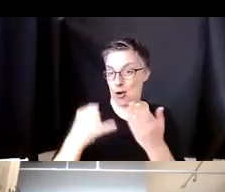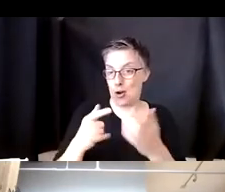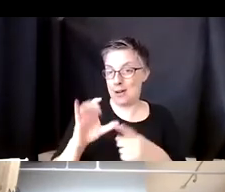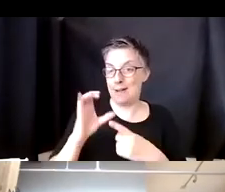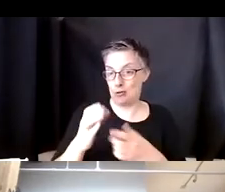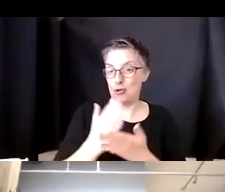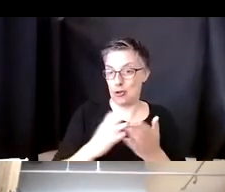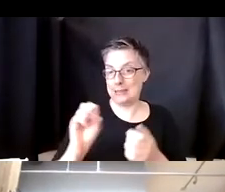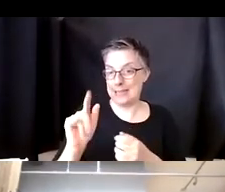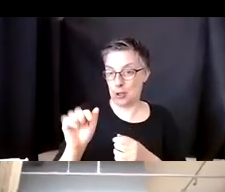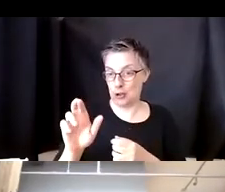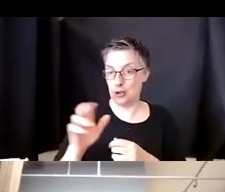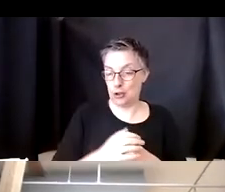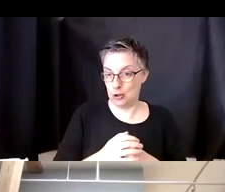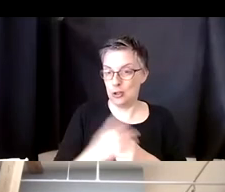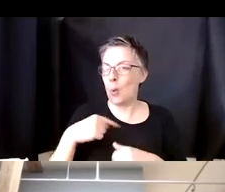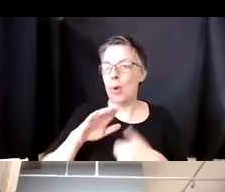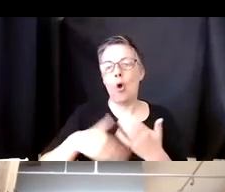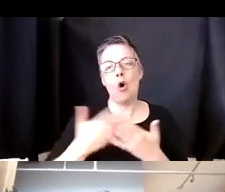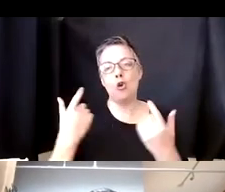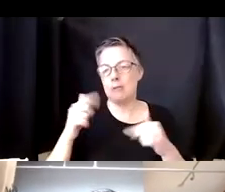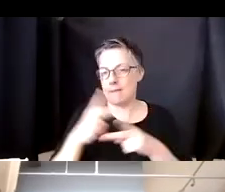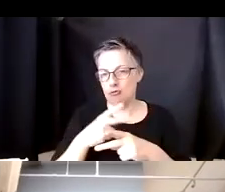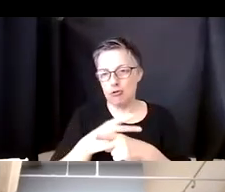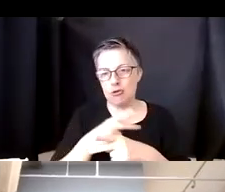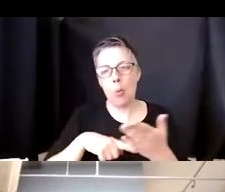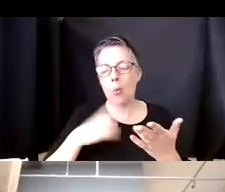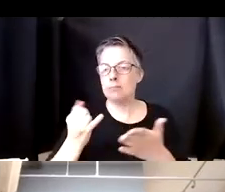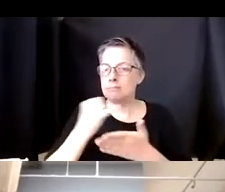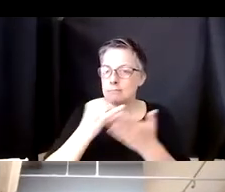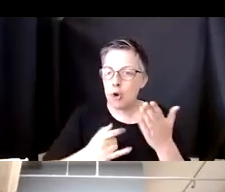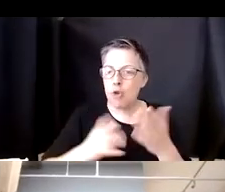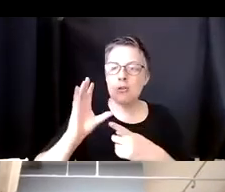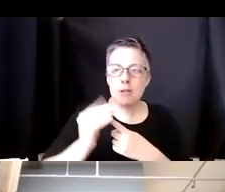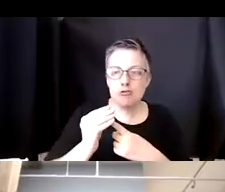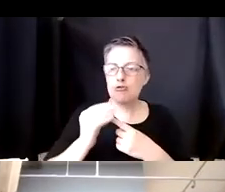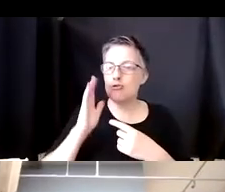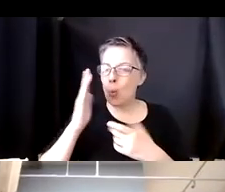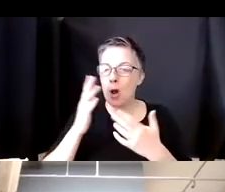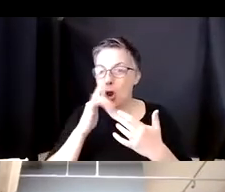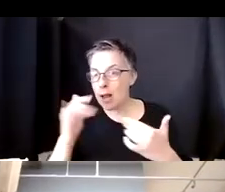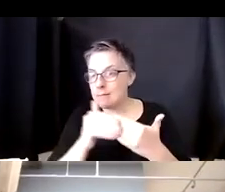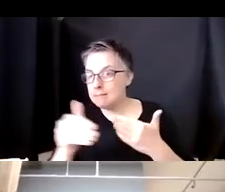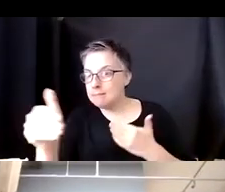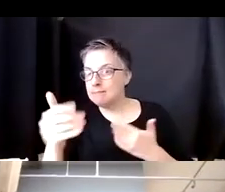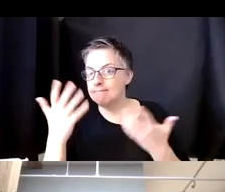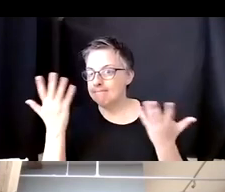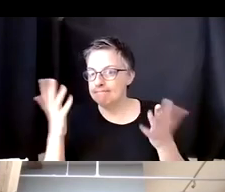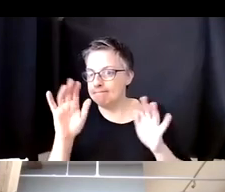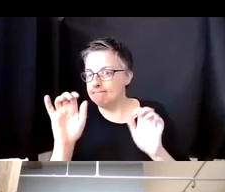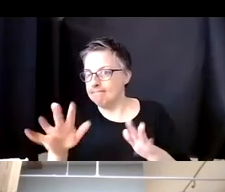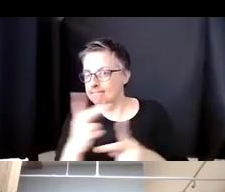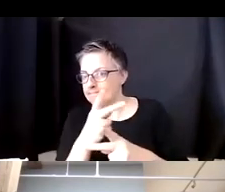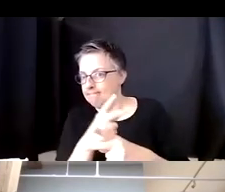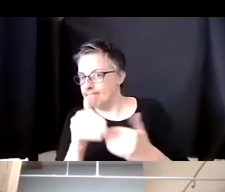sector. We are all trying to figure out what the arts and culture sector is going to be looking like for the